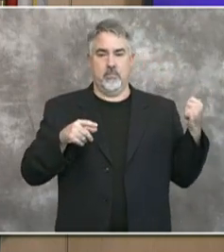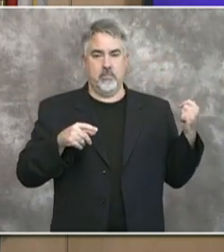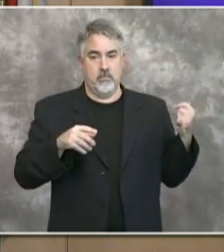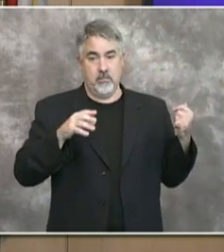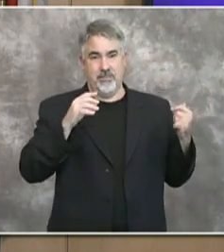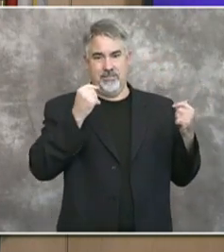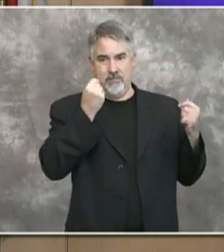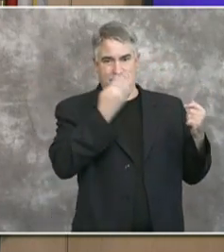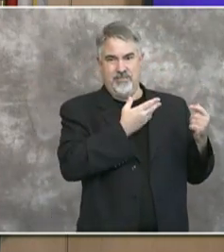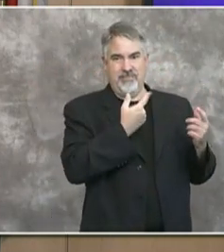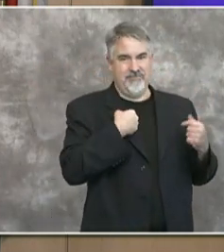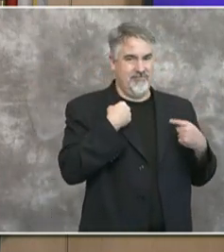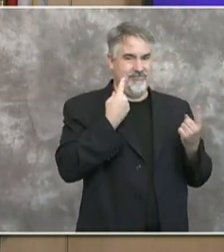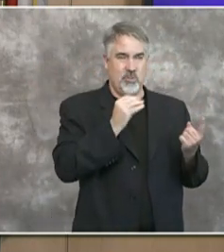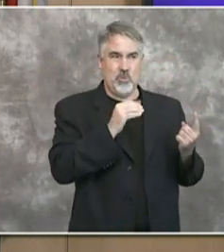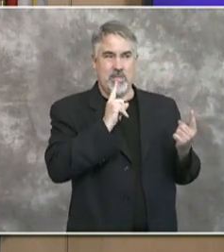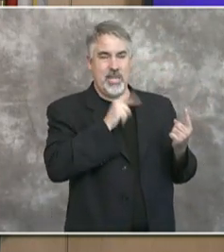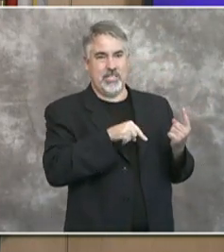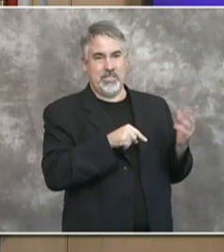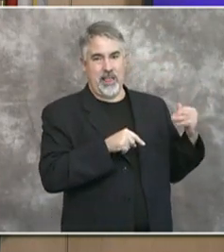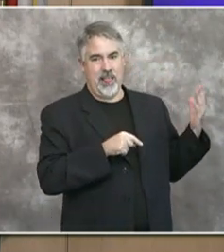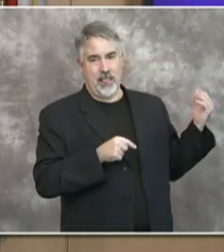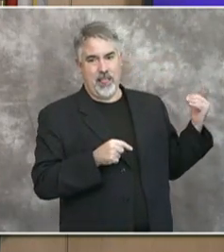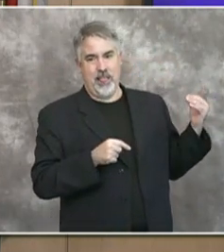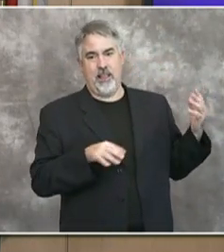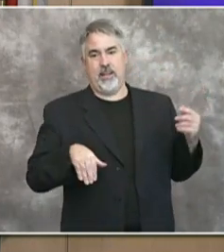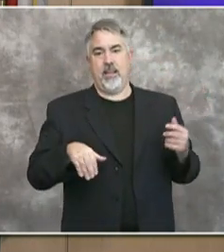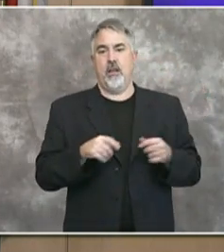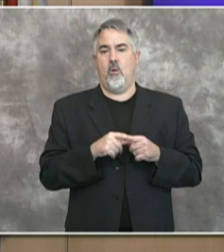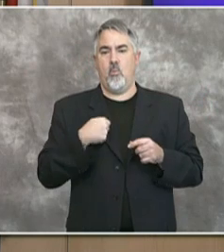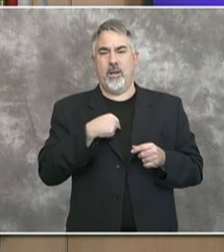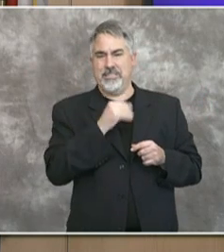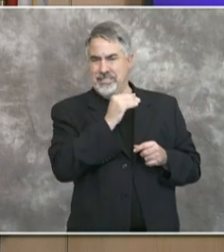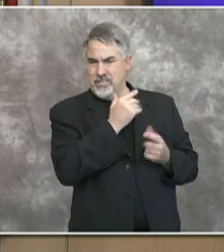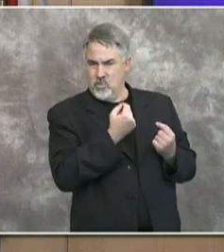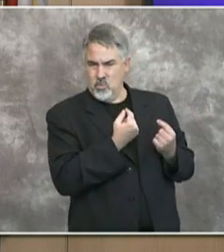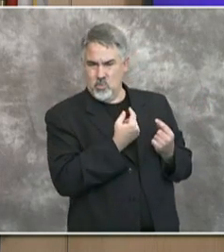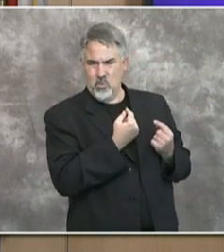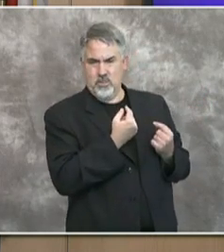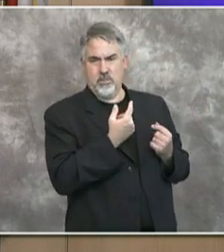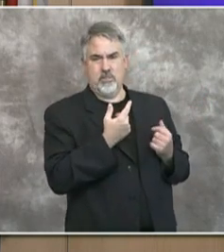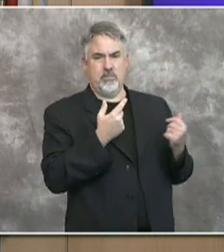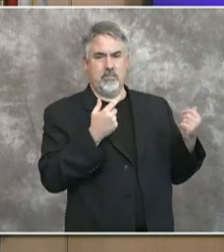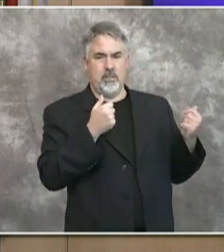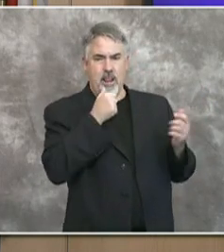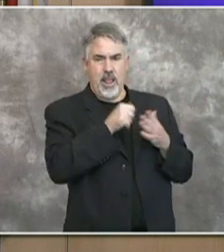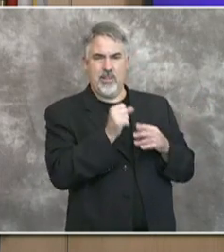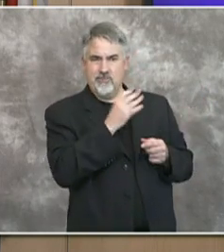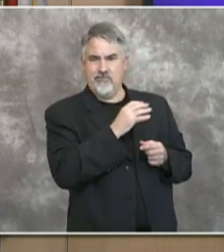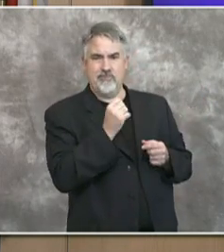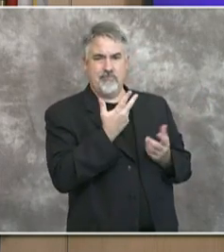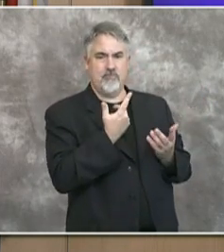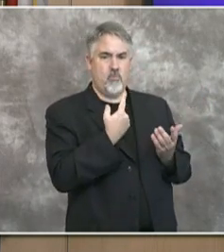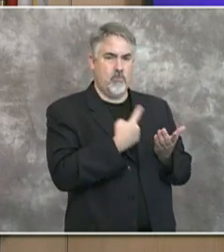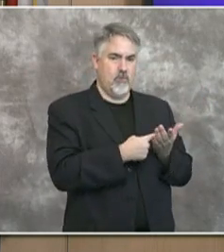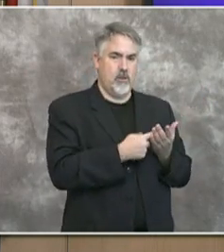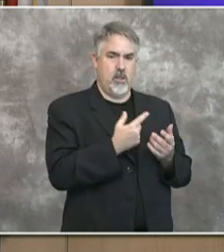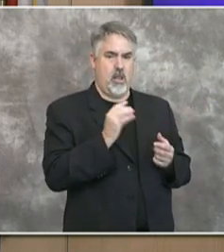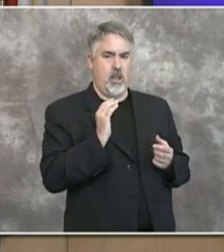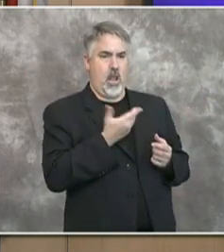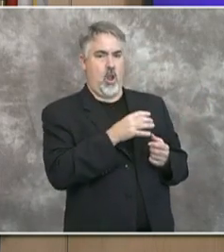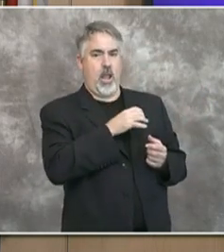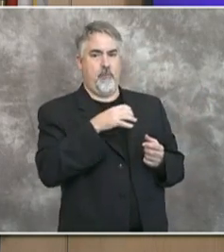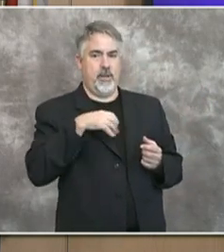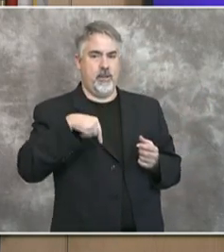has been received to date. We continue to pursue that option, both with letters that have been sent along with engaging our congressional delegation